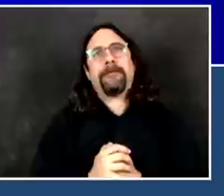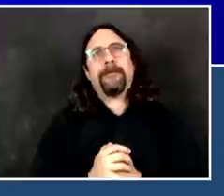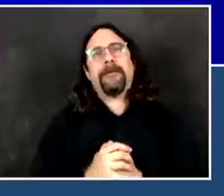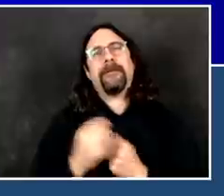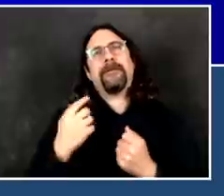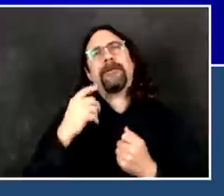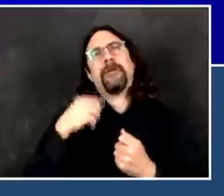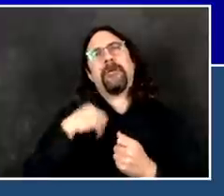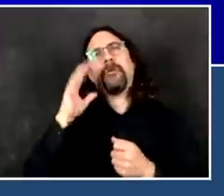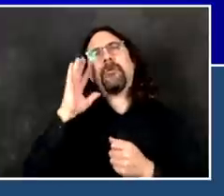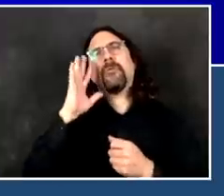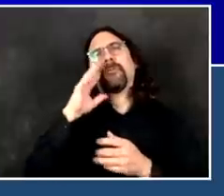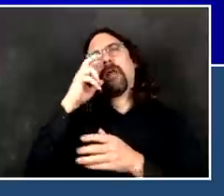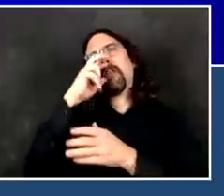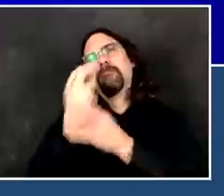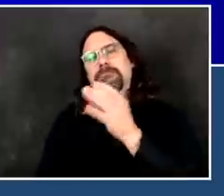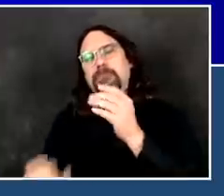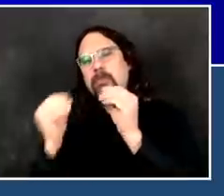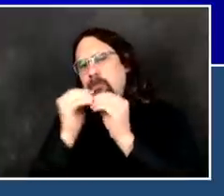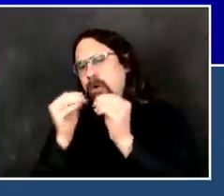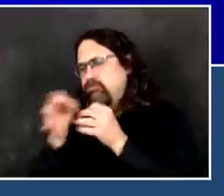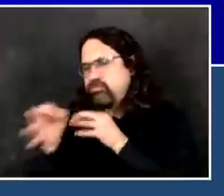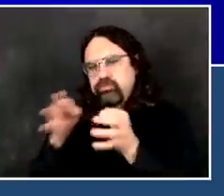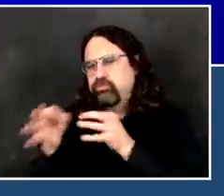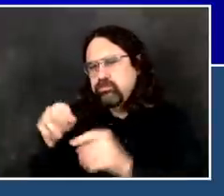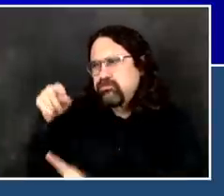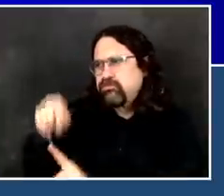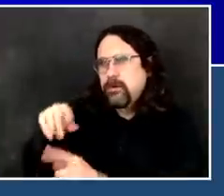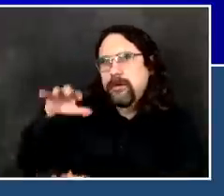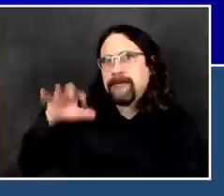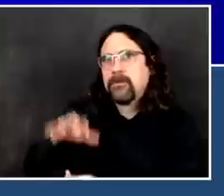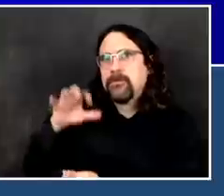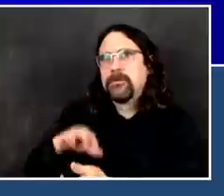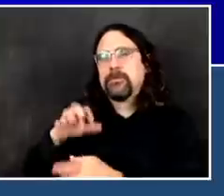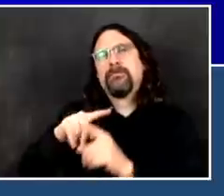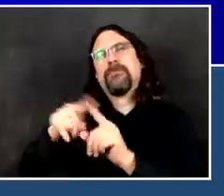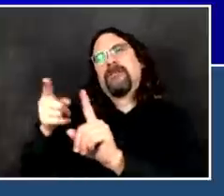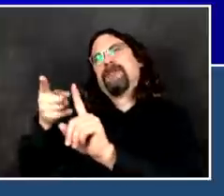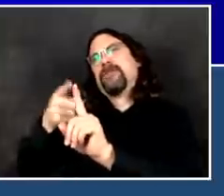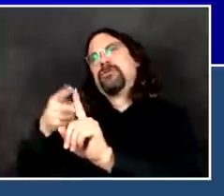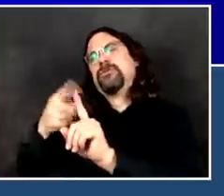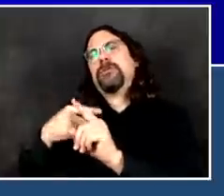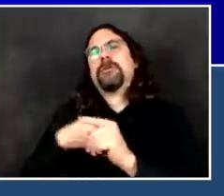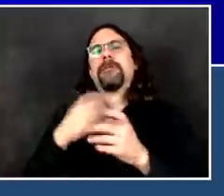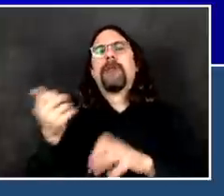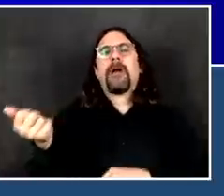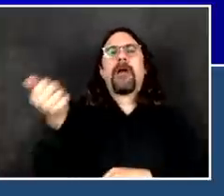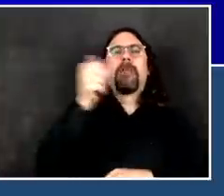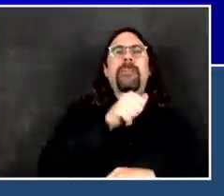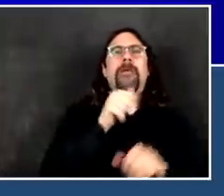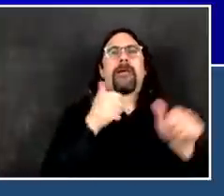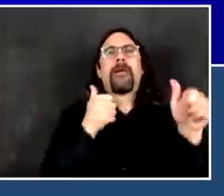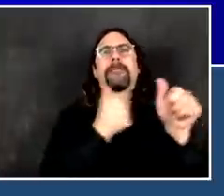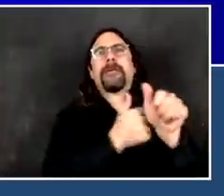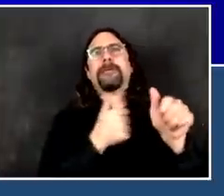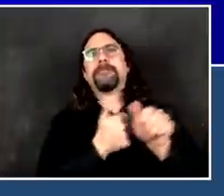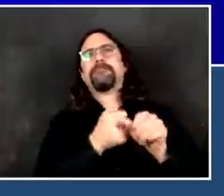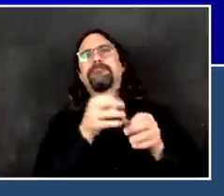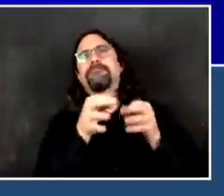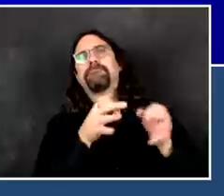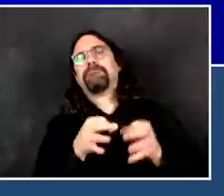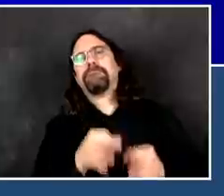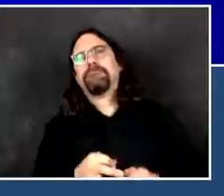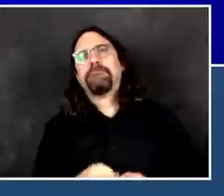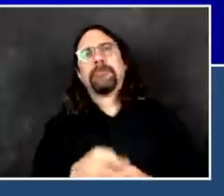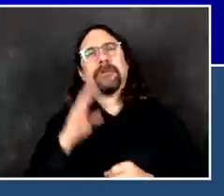because we know, and this is part of why we want these reserves, we know we're not out of the woods by any stretch of the imagination. We've got a lot more to do. And we also